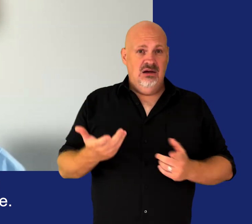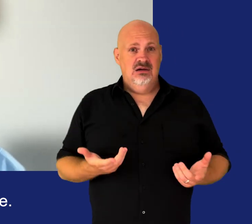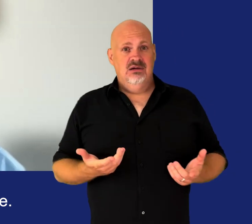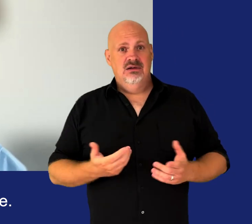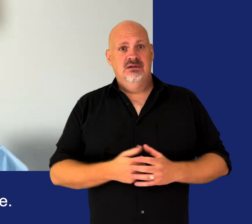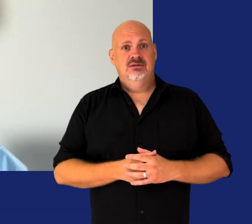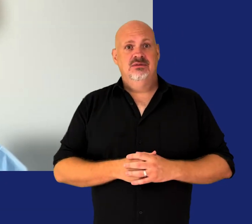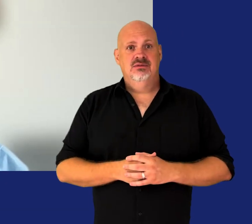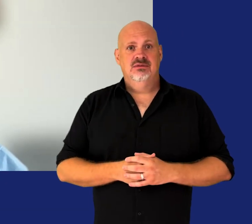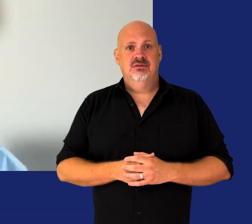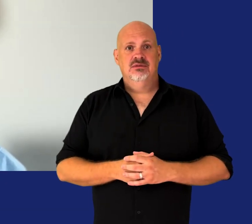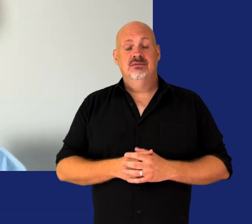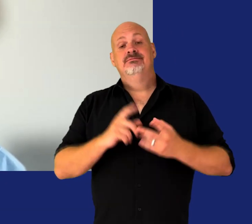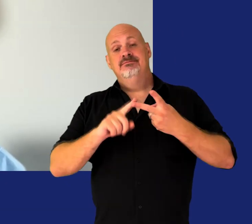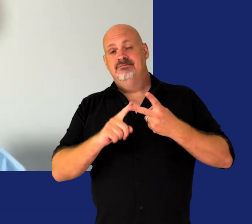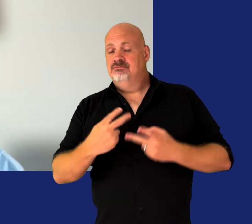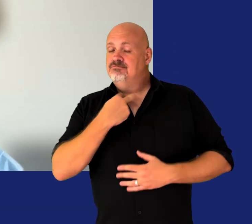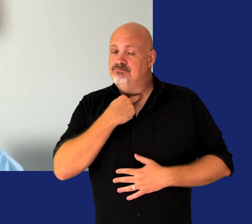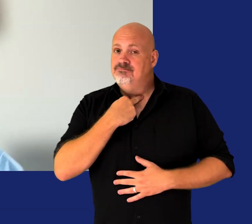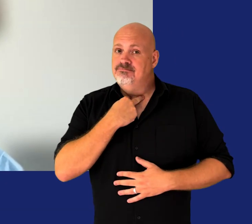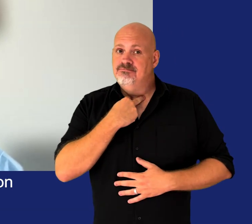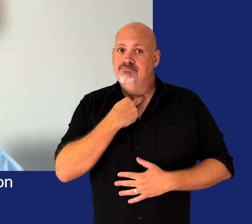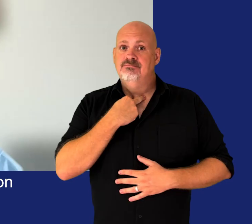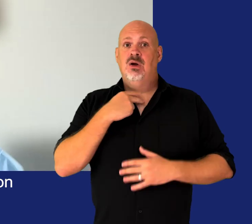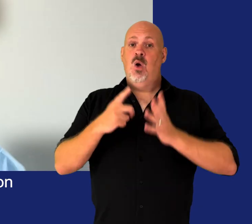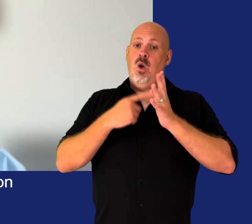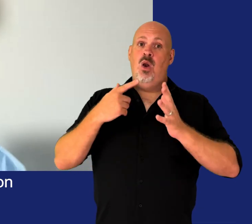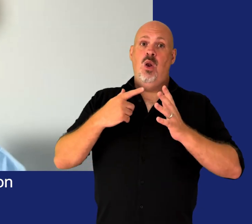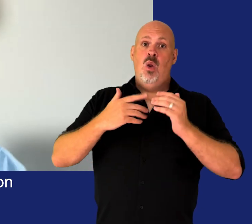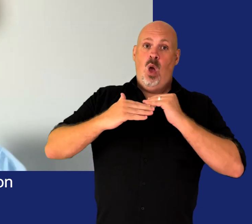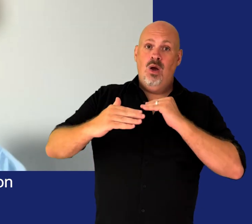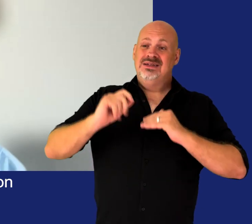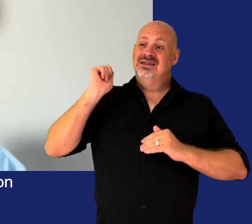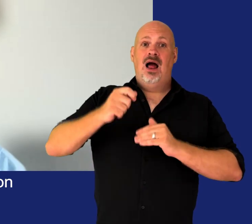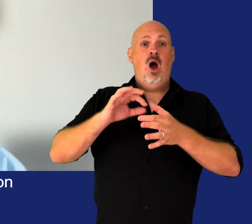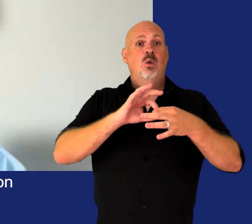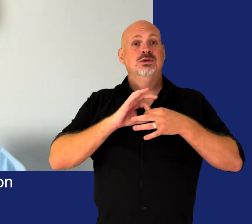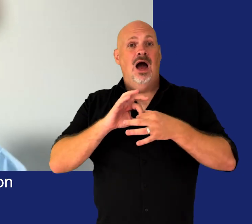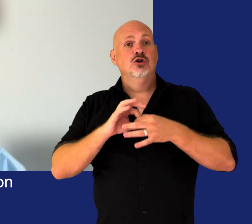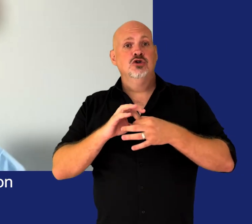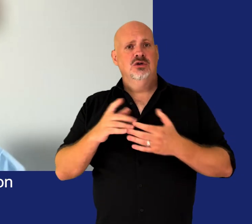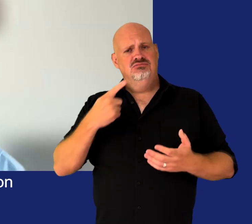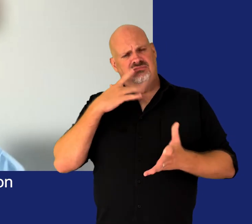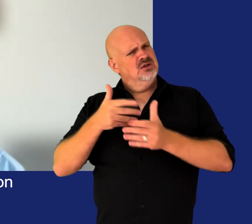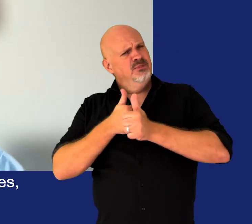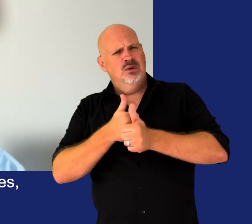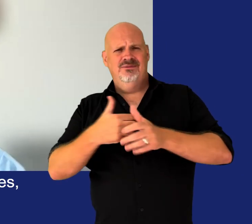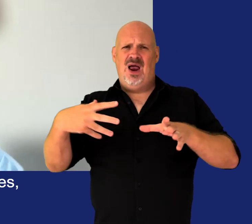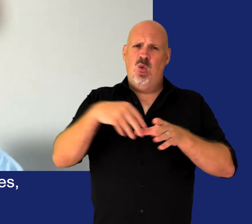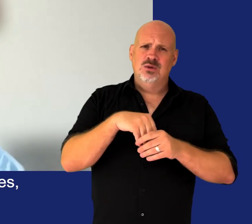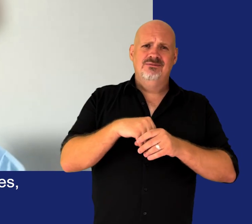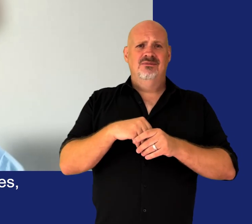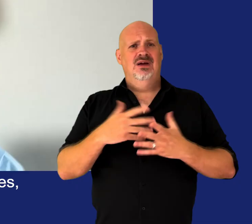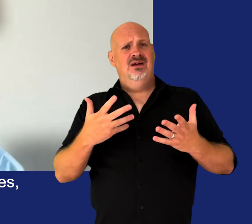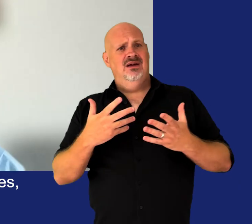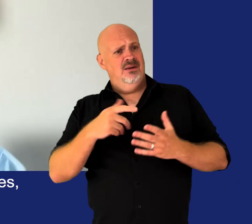from where I live. Secondly, very disappointingly, although the Lawn Tennis Association claimed to be very supportive and